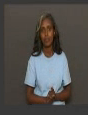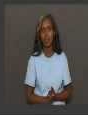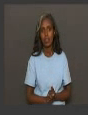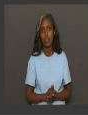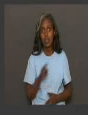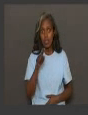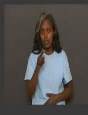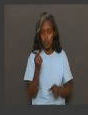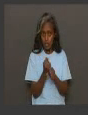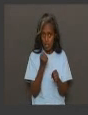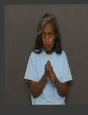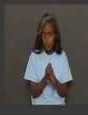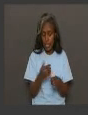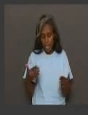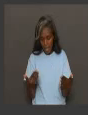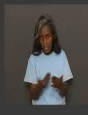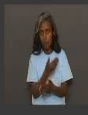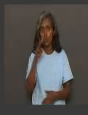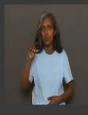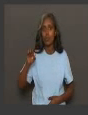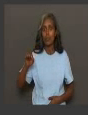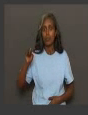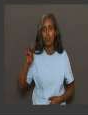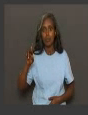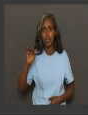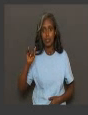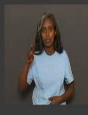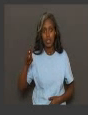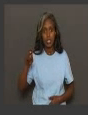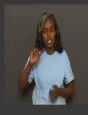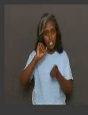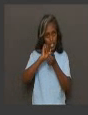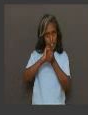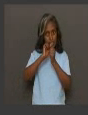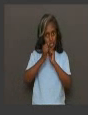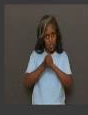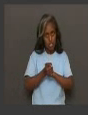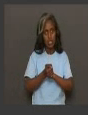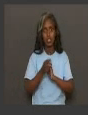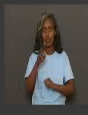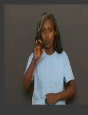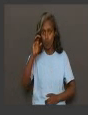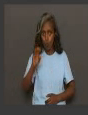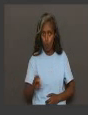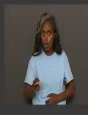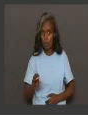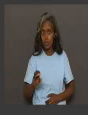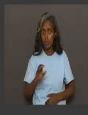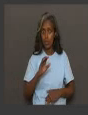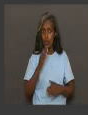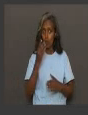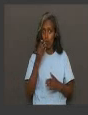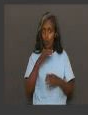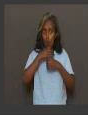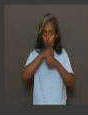If we were to make a new matrix by interchanging two columns of an old